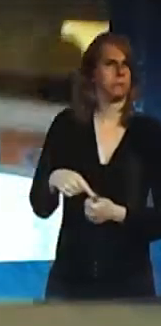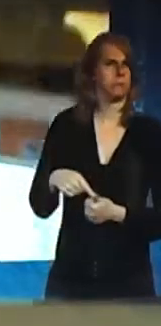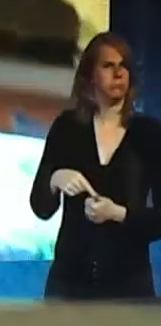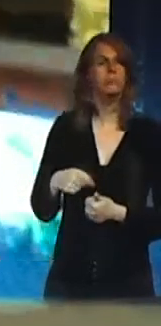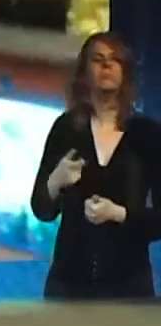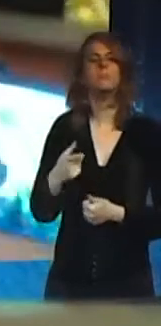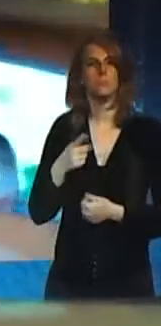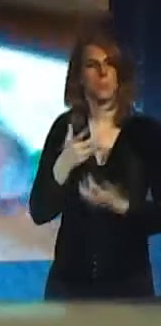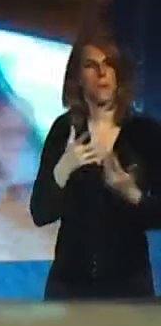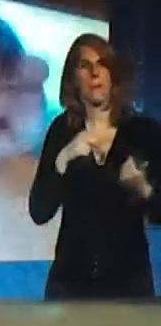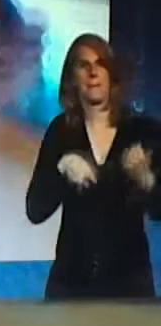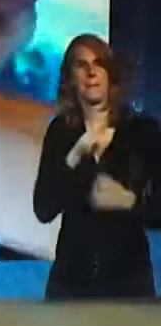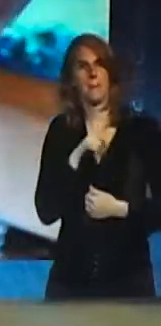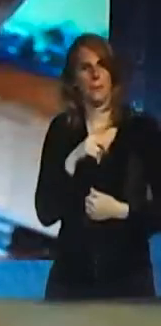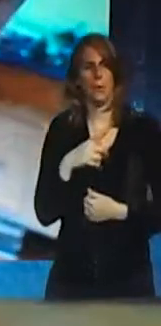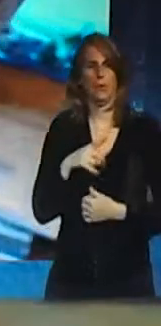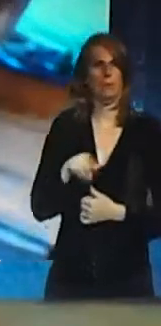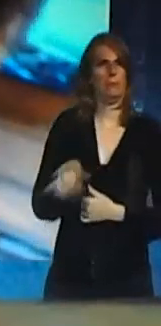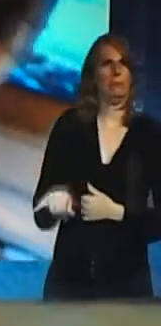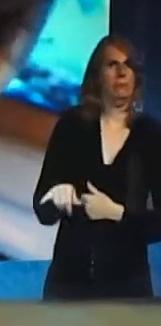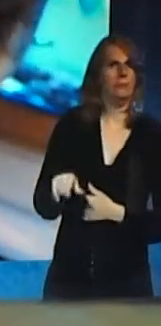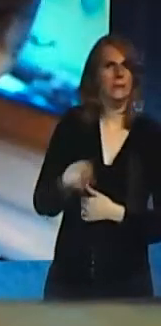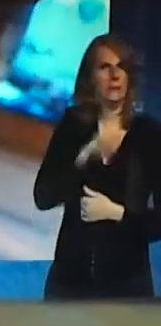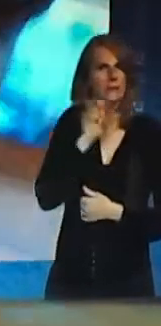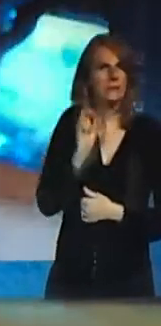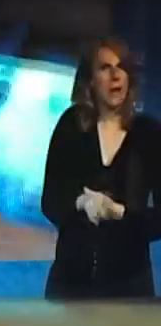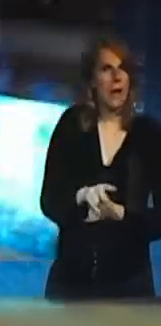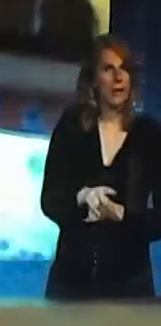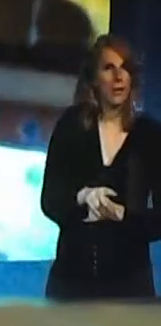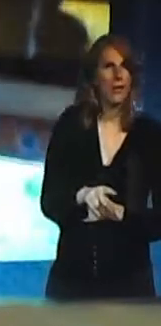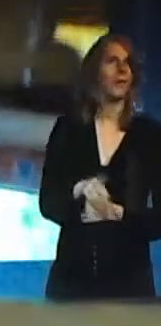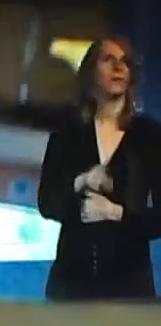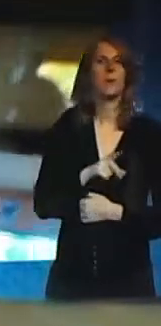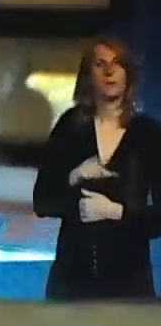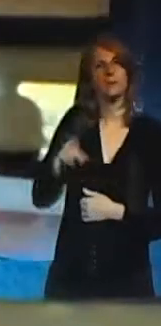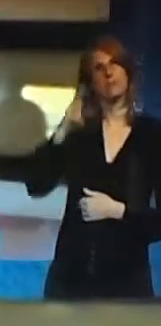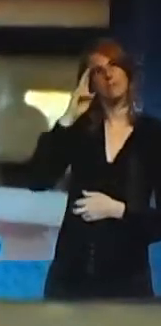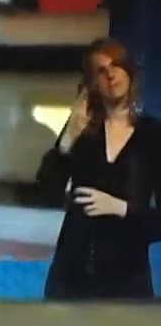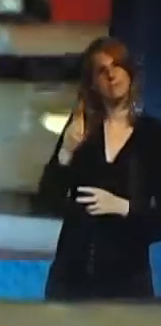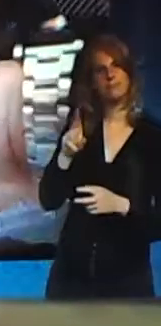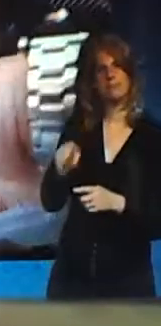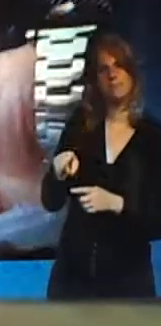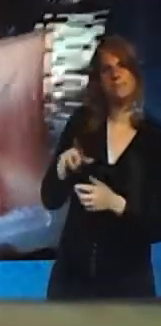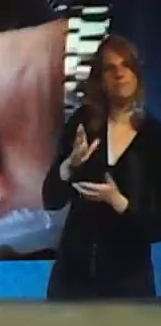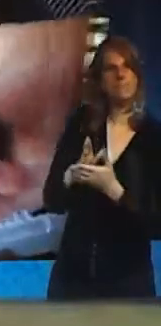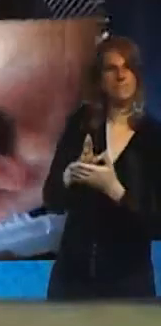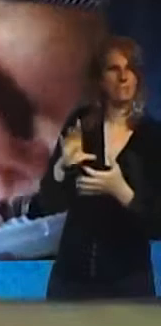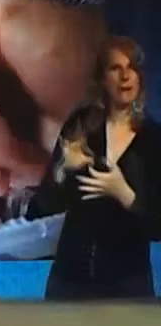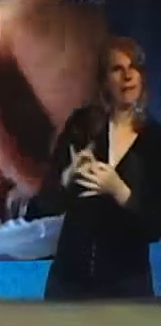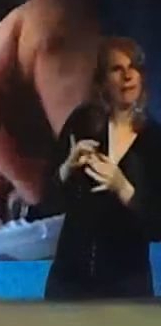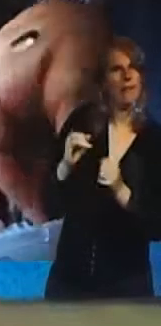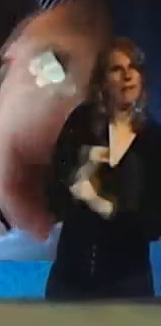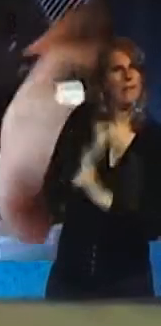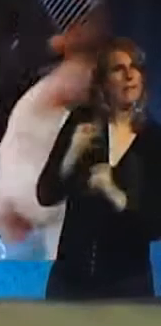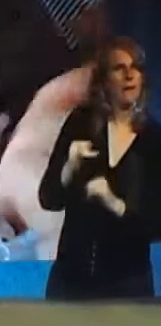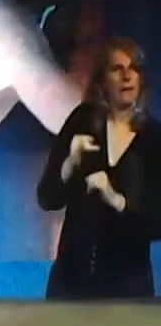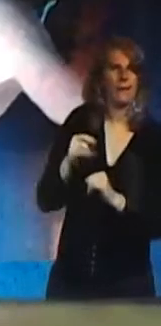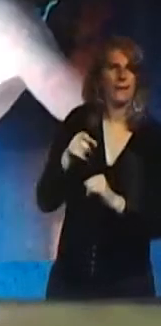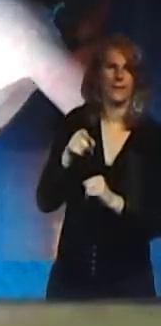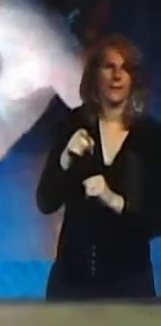quite an evil thing right from the start of time when there was a snake in the Garden of Eden. The